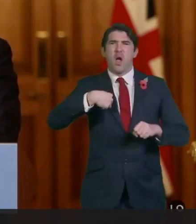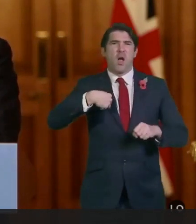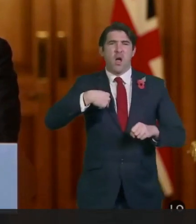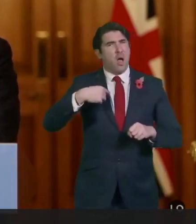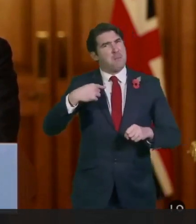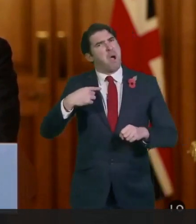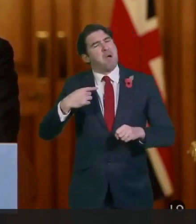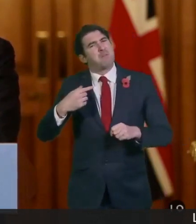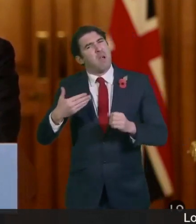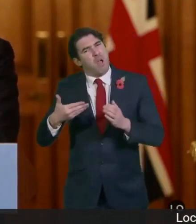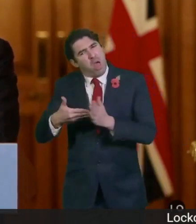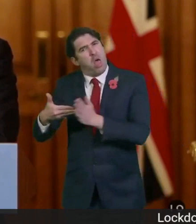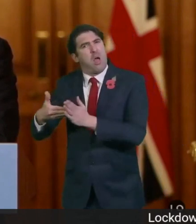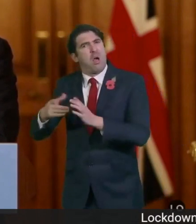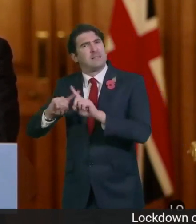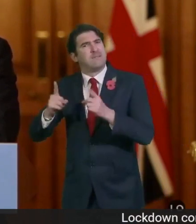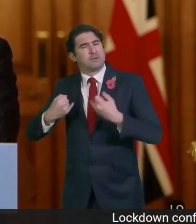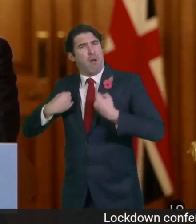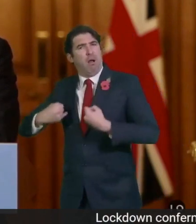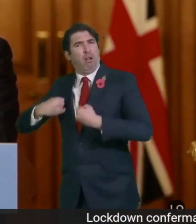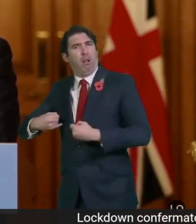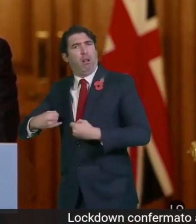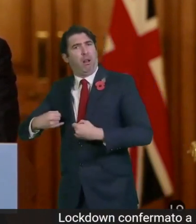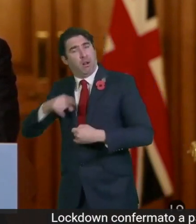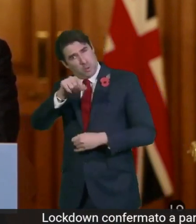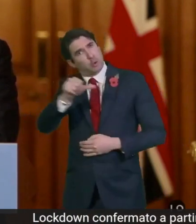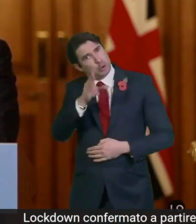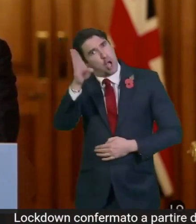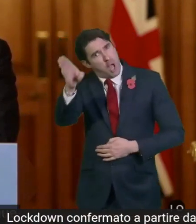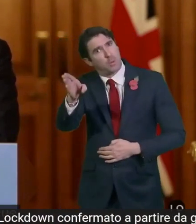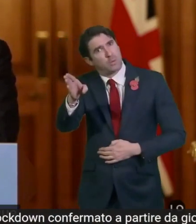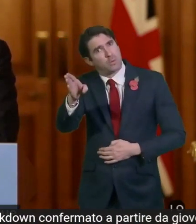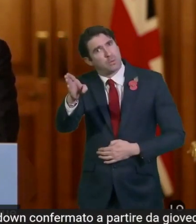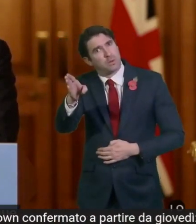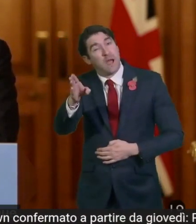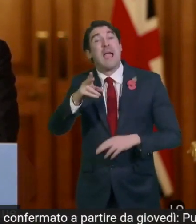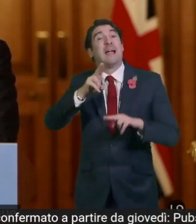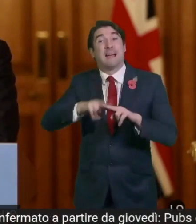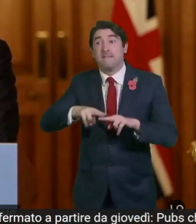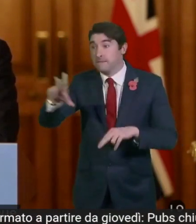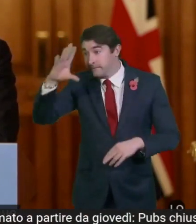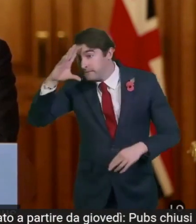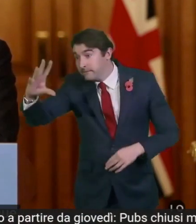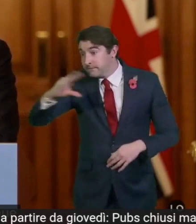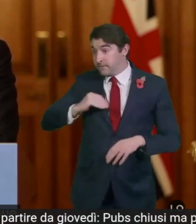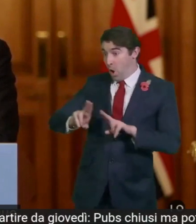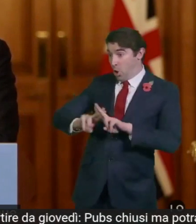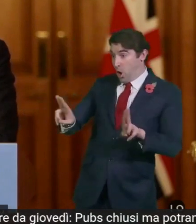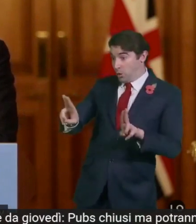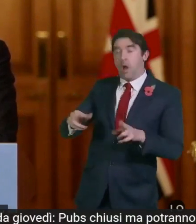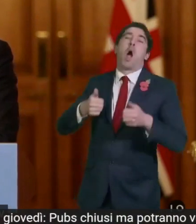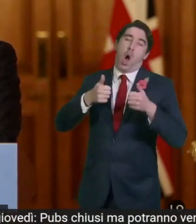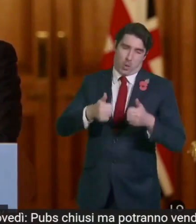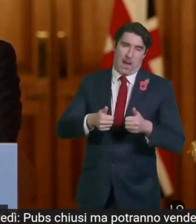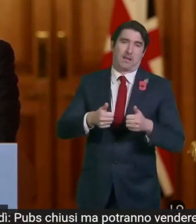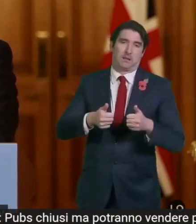treatments. If at all possible, we want you to continue to access these services now and through the winter.